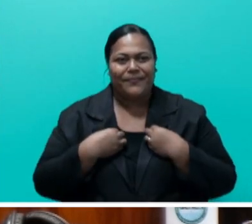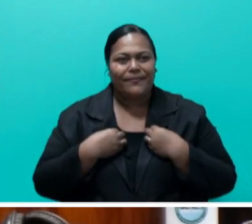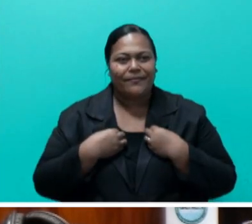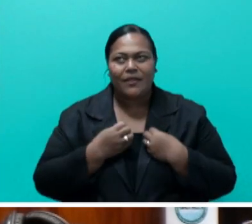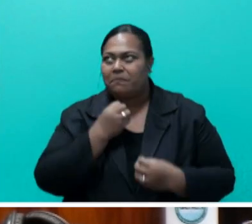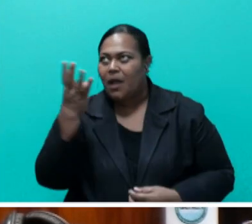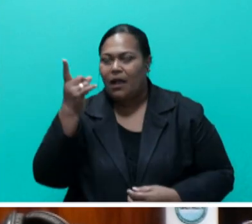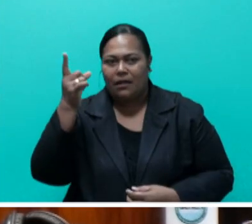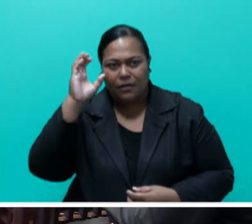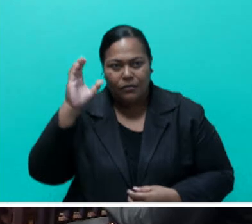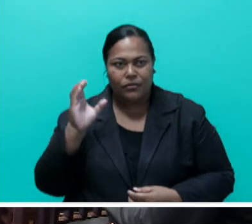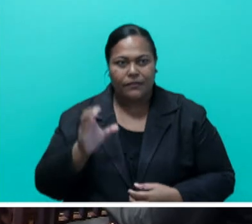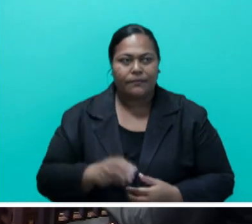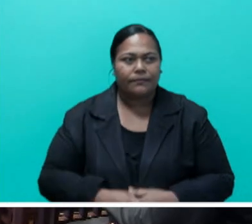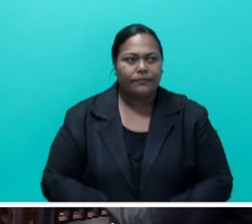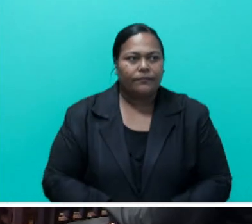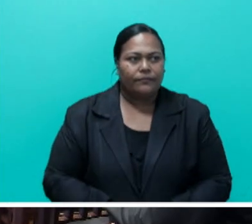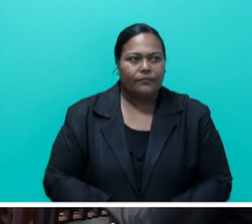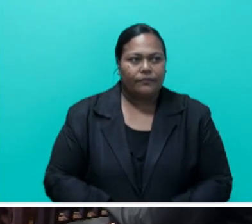Speaker. Thank you.